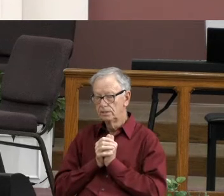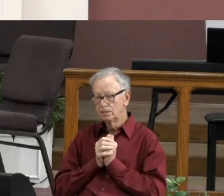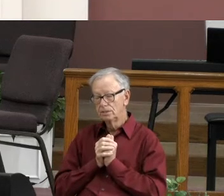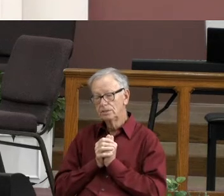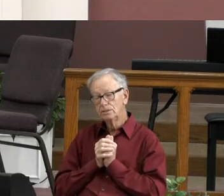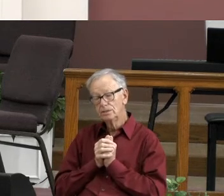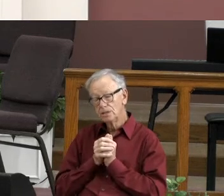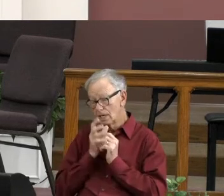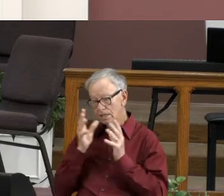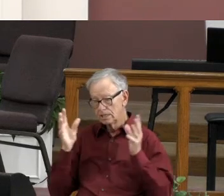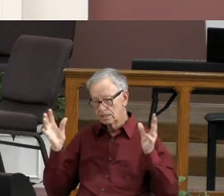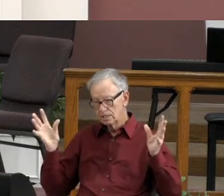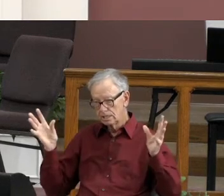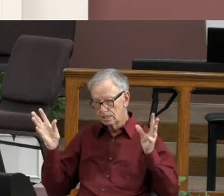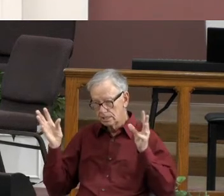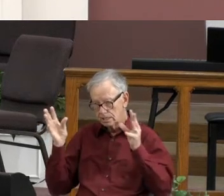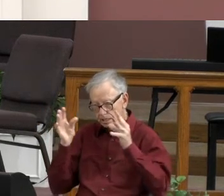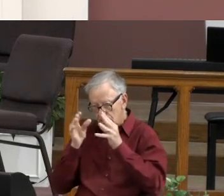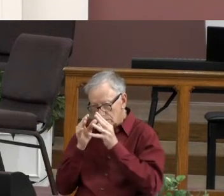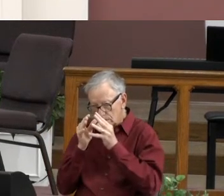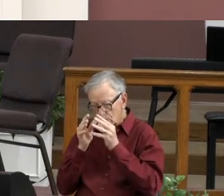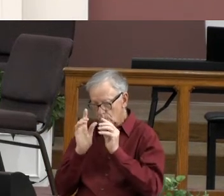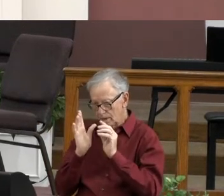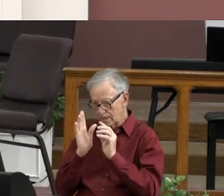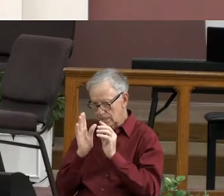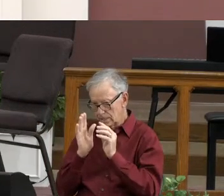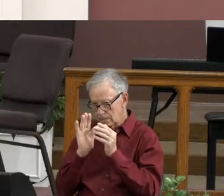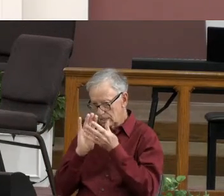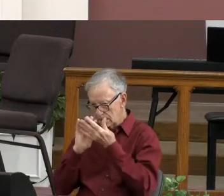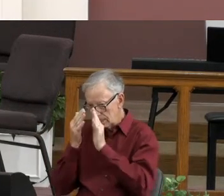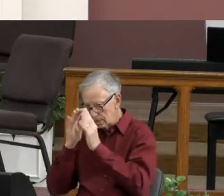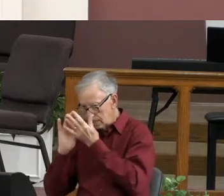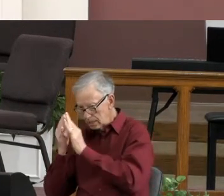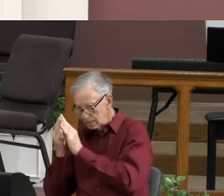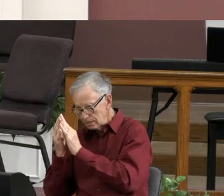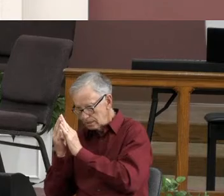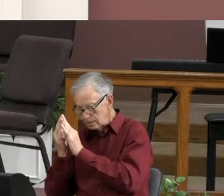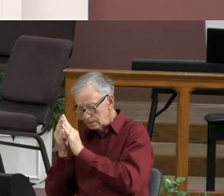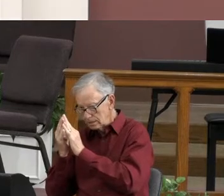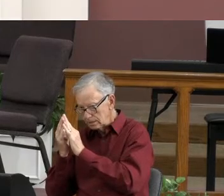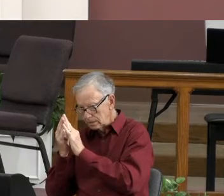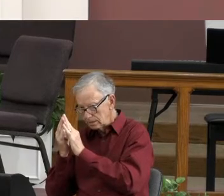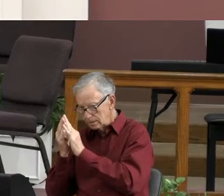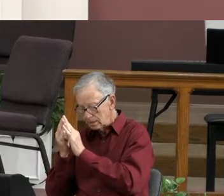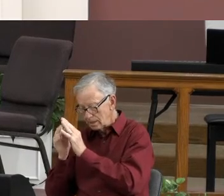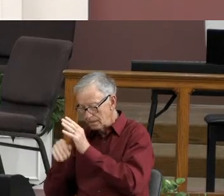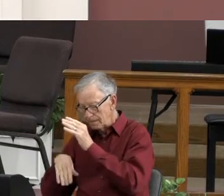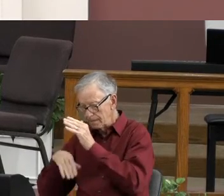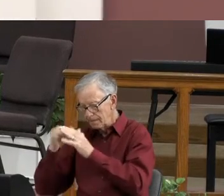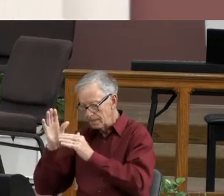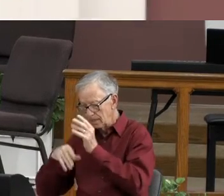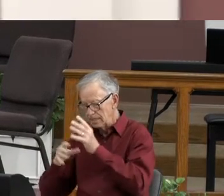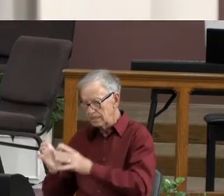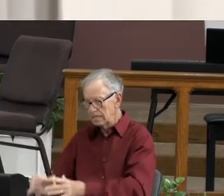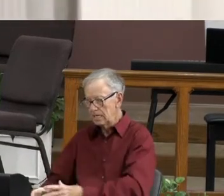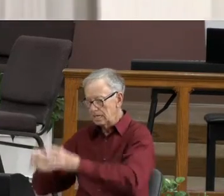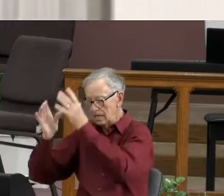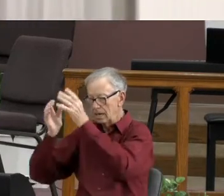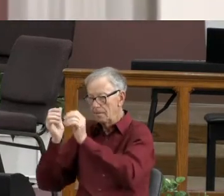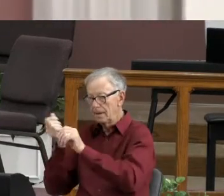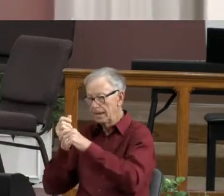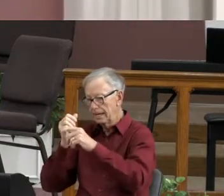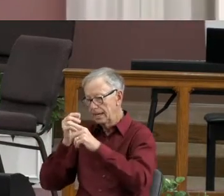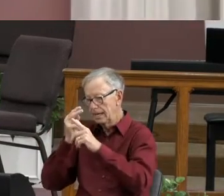It wasn't to gather up in one little town and build a tower and make a name